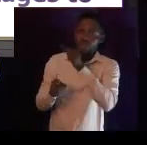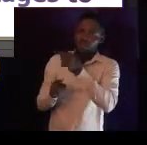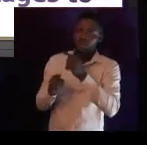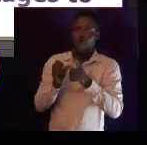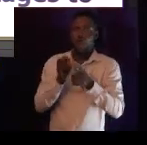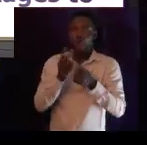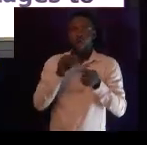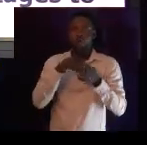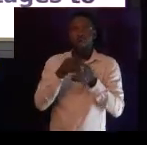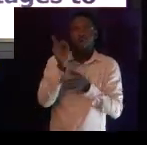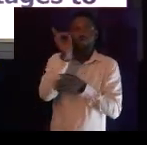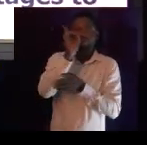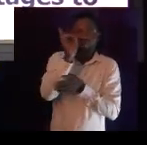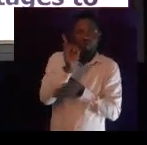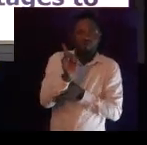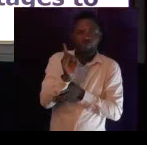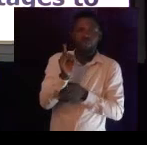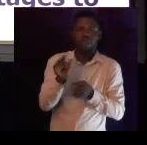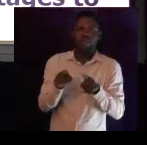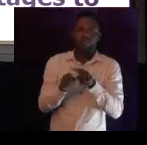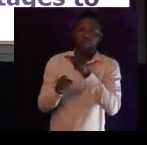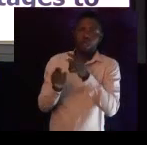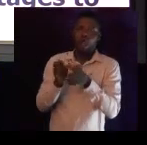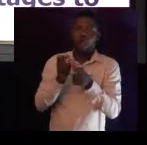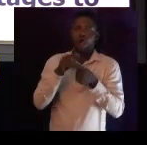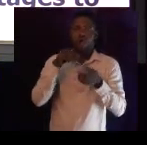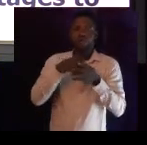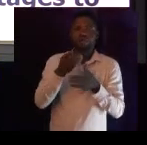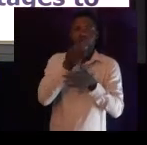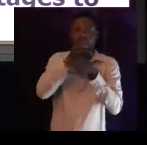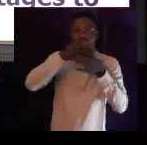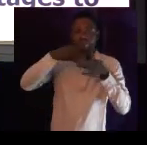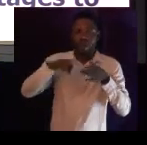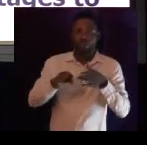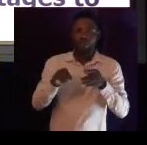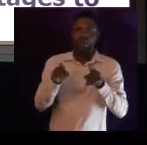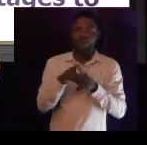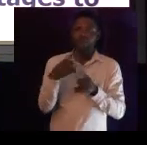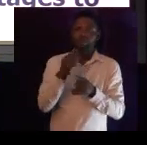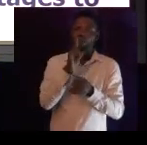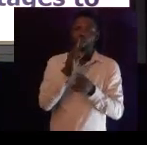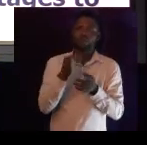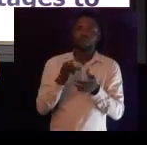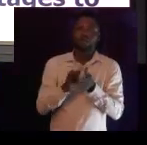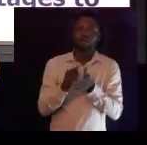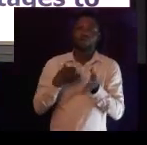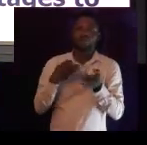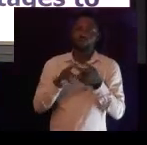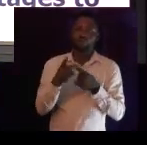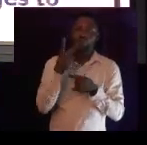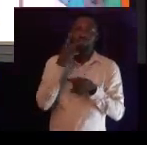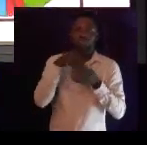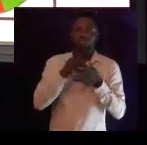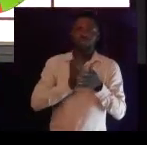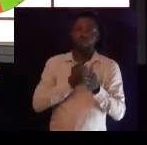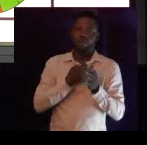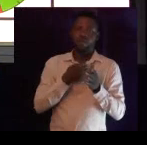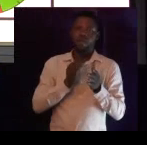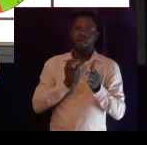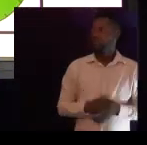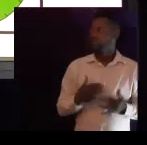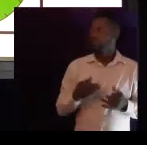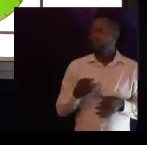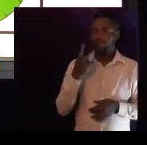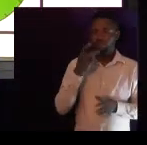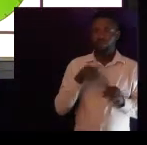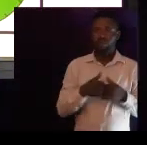one? Or is it given in degrees like this one? Or is it given in fractions like the one we'll be looking at in our